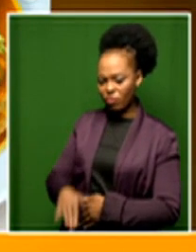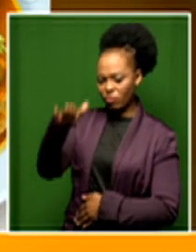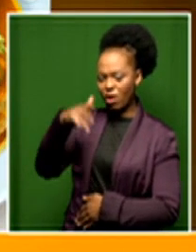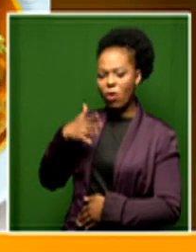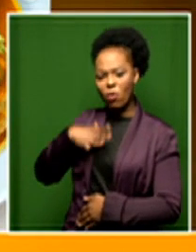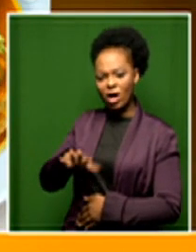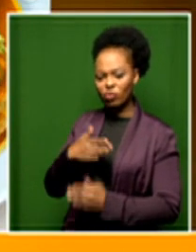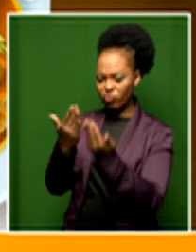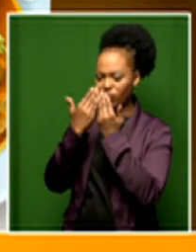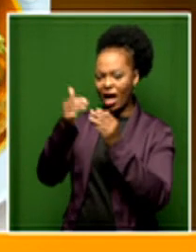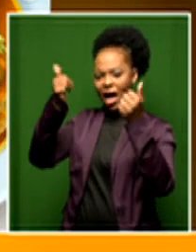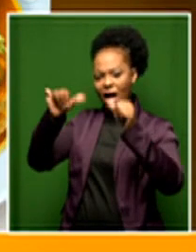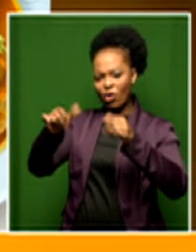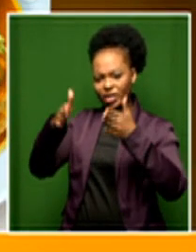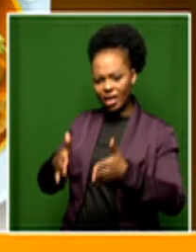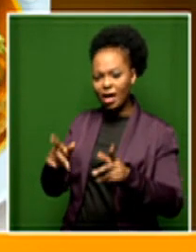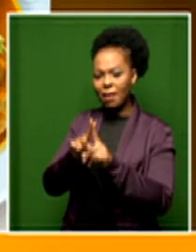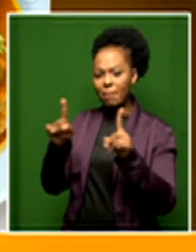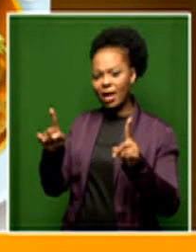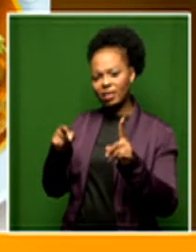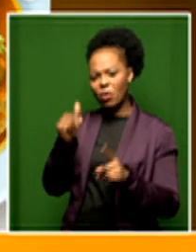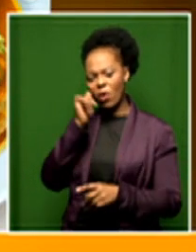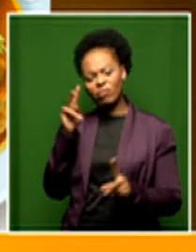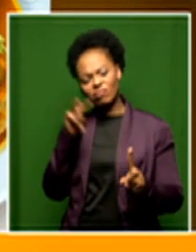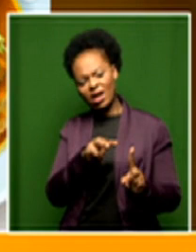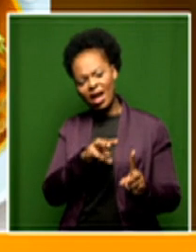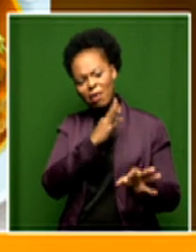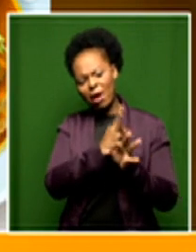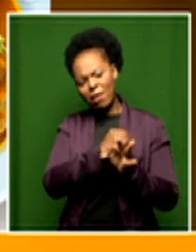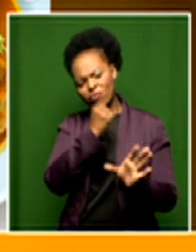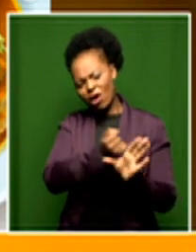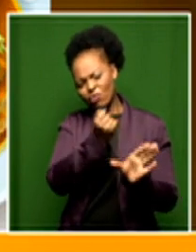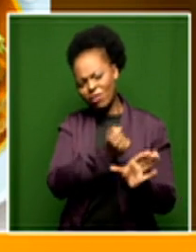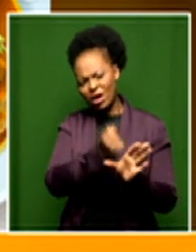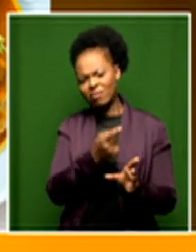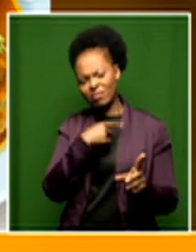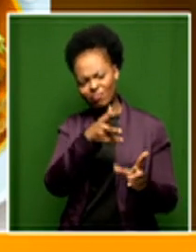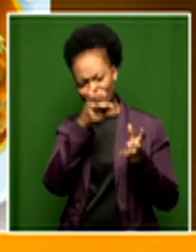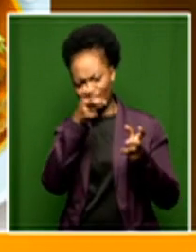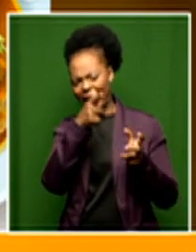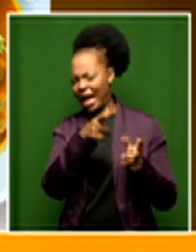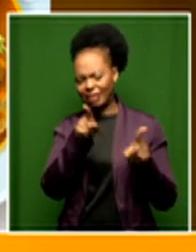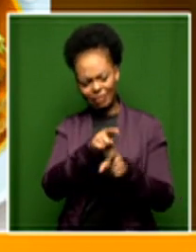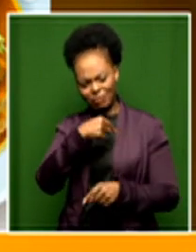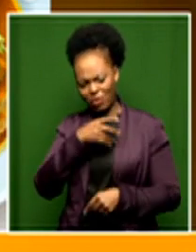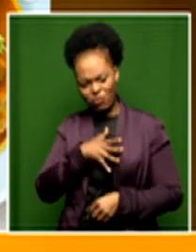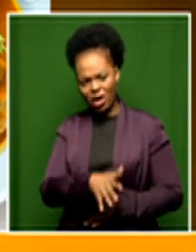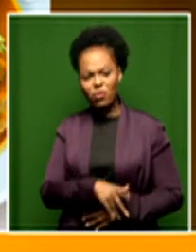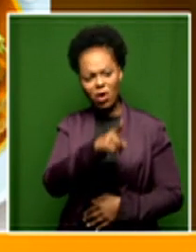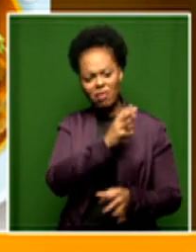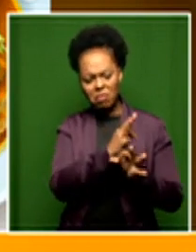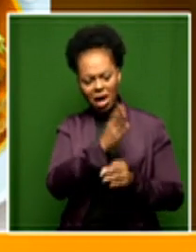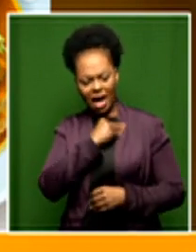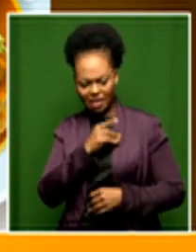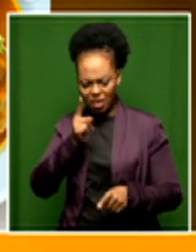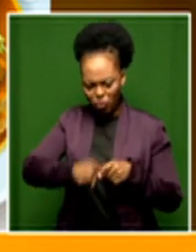accountant. But as I grew up, I watched my dad cooking, and I was like, no, this is me. Like, he will ask me to chop his things, to prep,